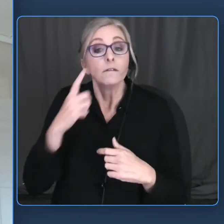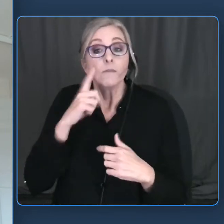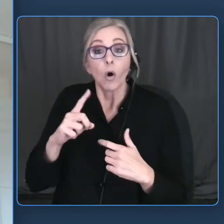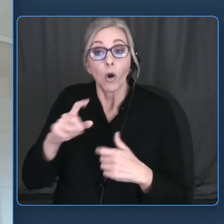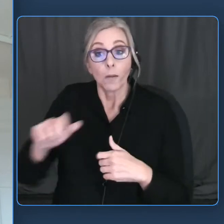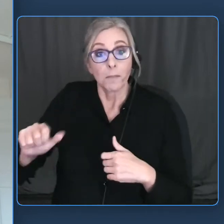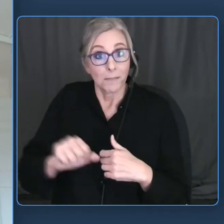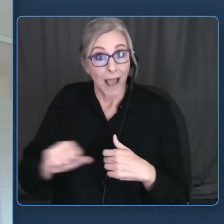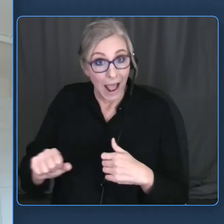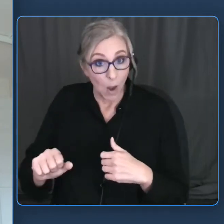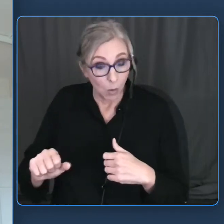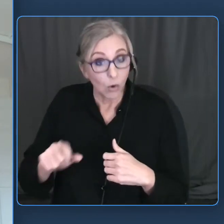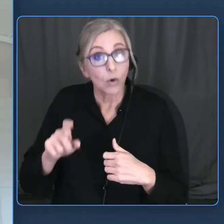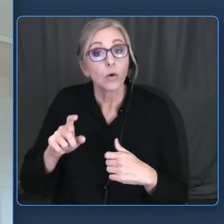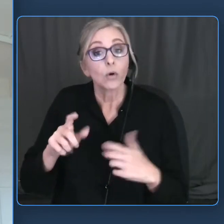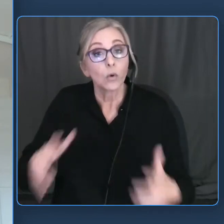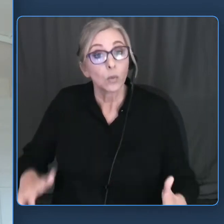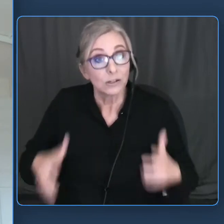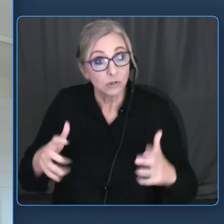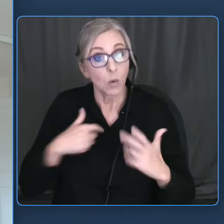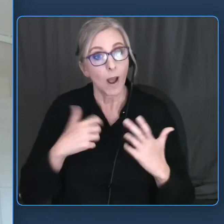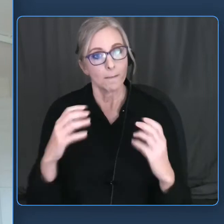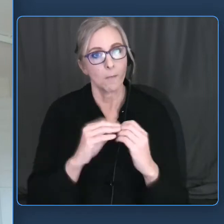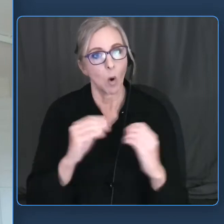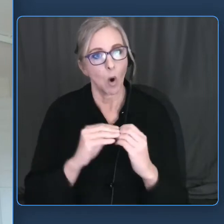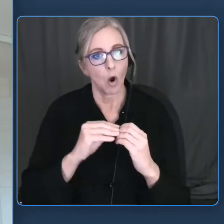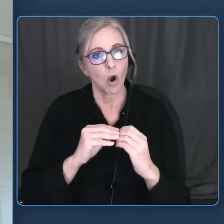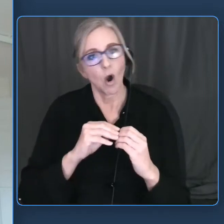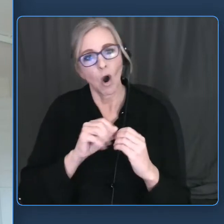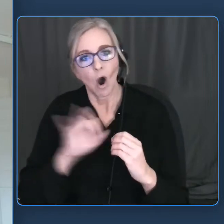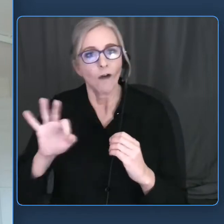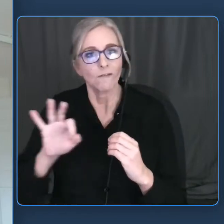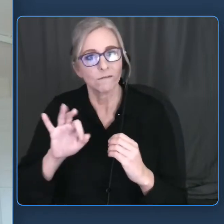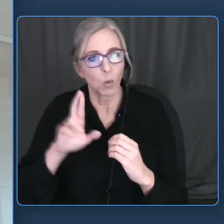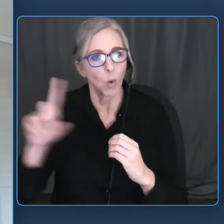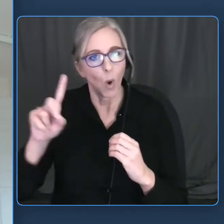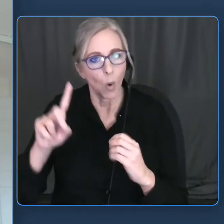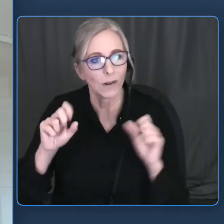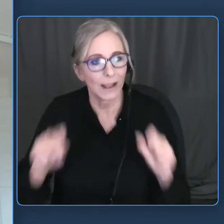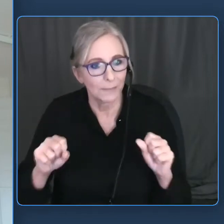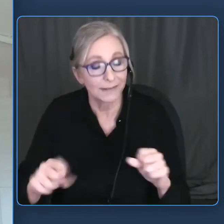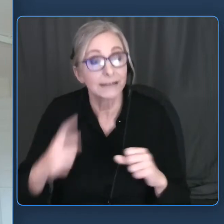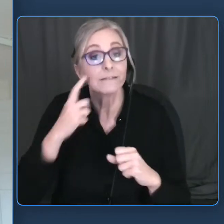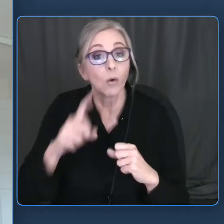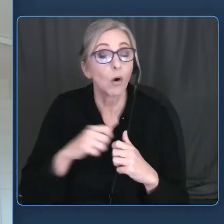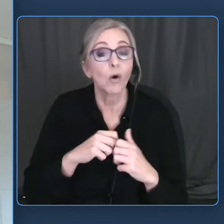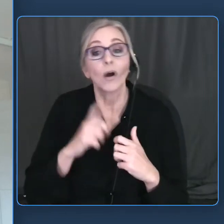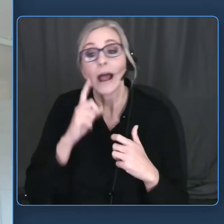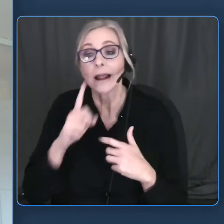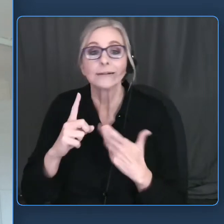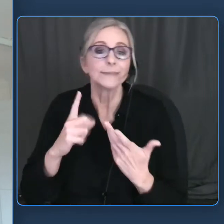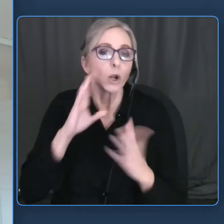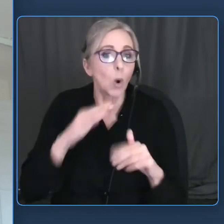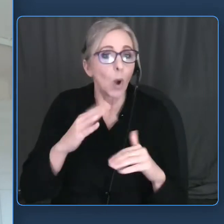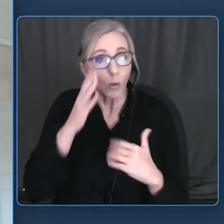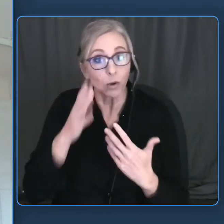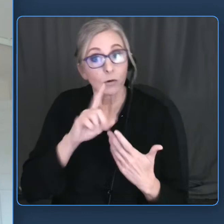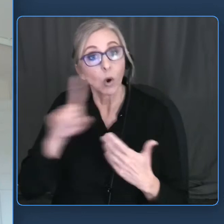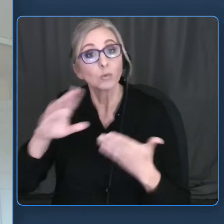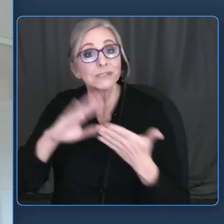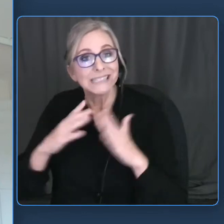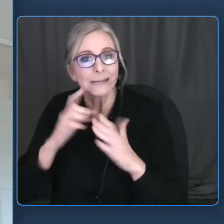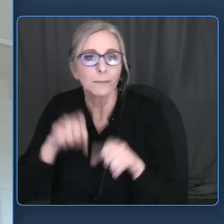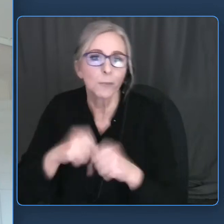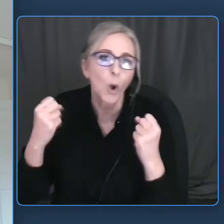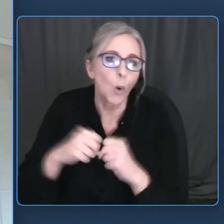power wheelchair is when I want more off-road capabilities, or I know I'm going to a city with